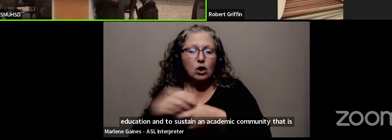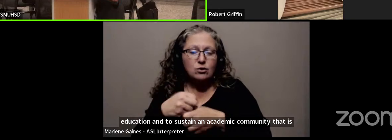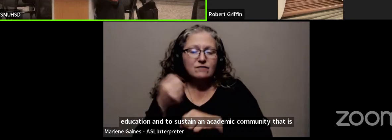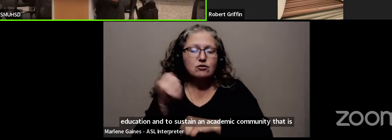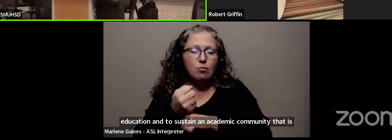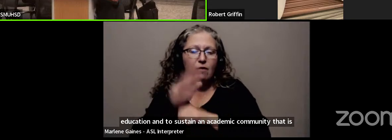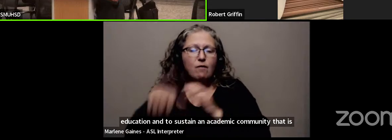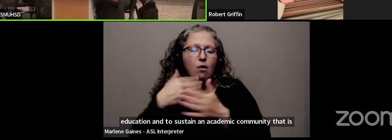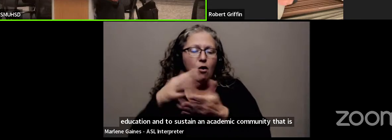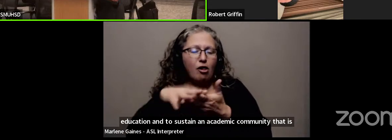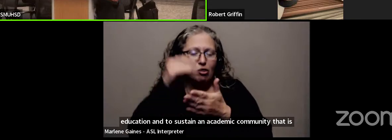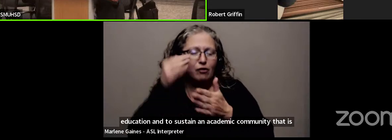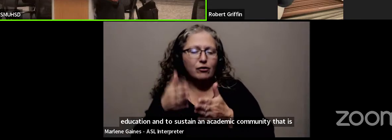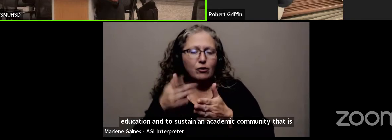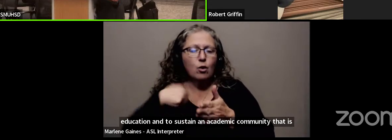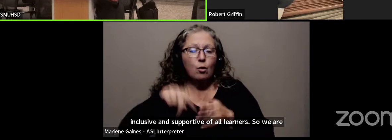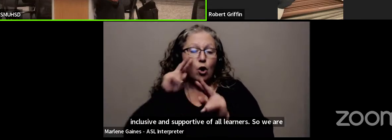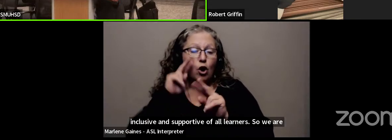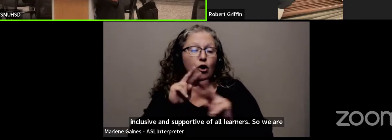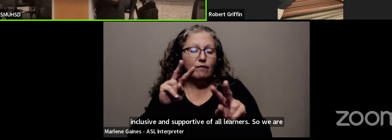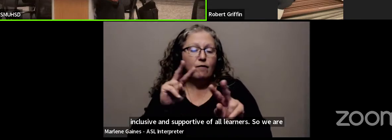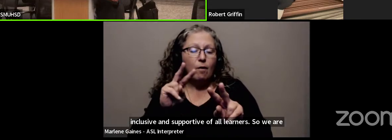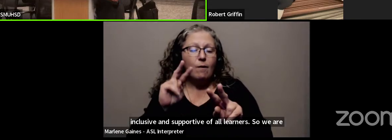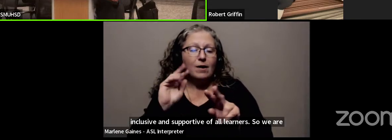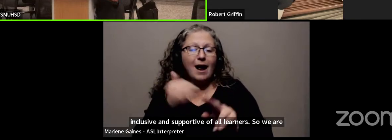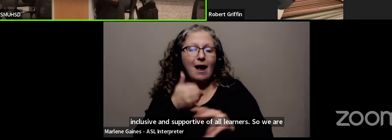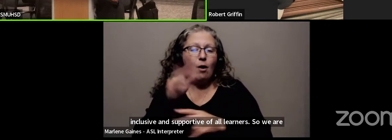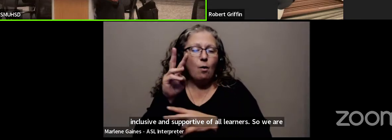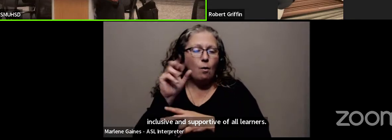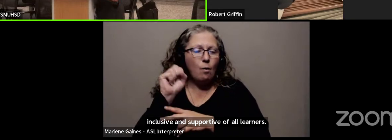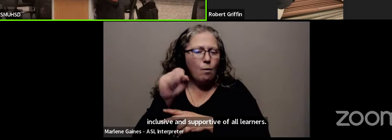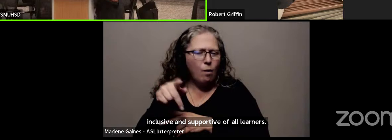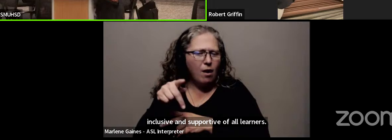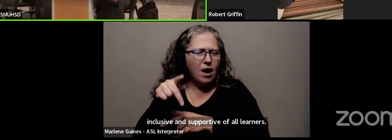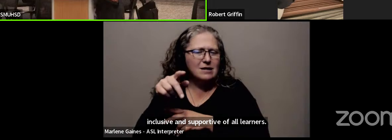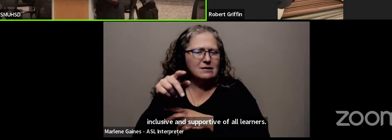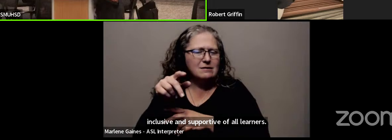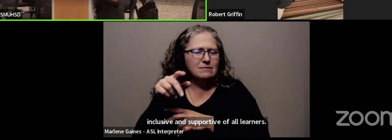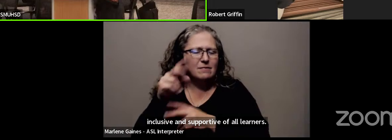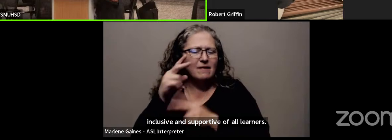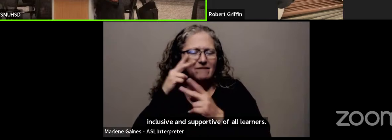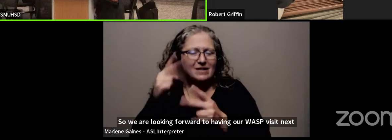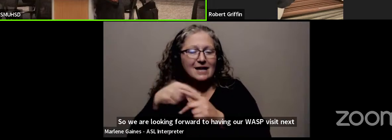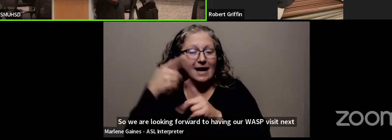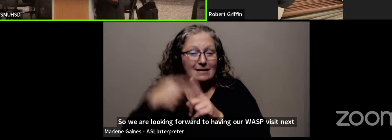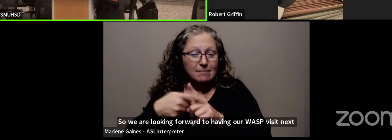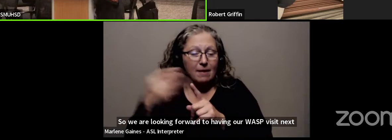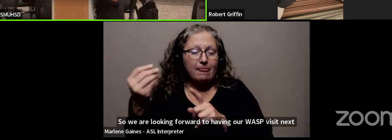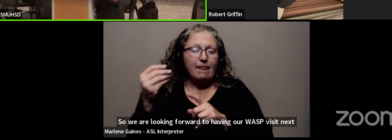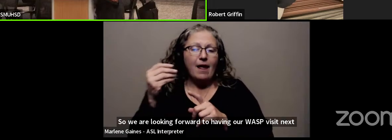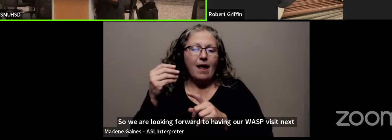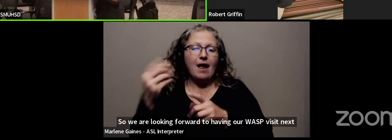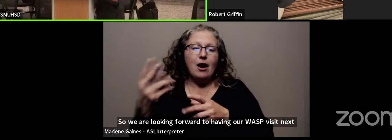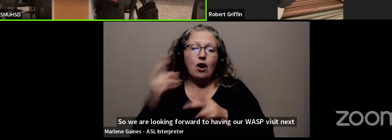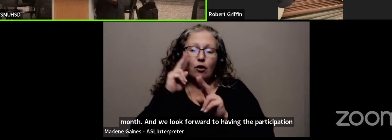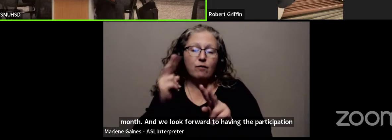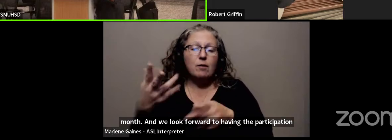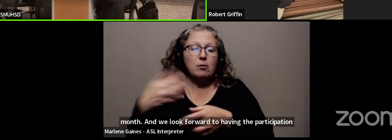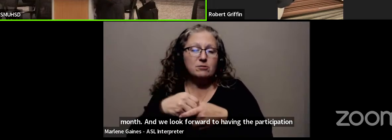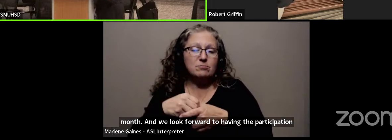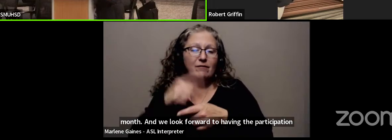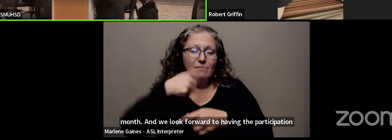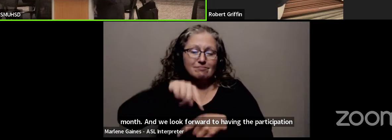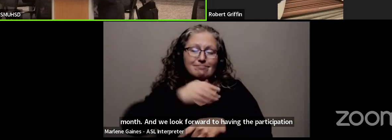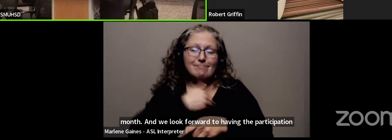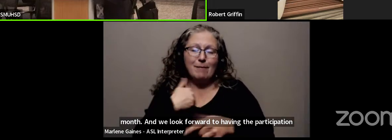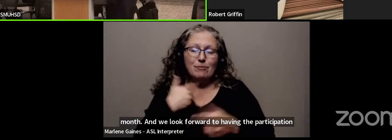all learners. So we are looking forward to having our WASP visit next month, and we look forward to having the participation of the members of this room. Thank